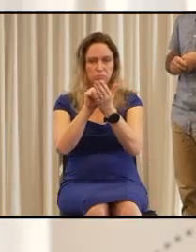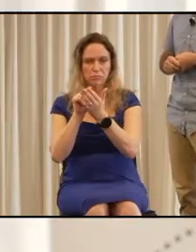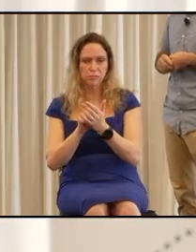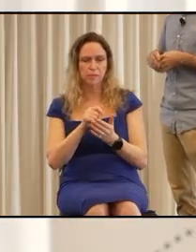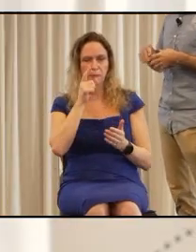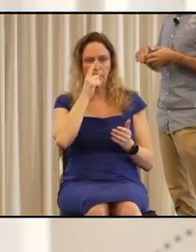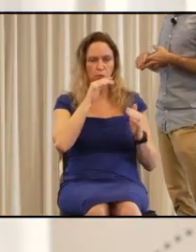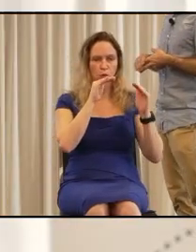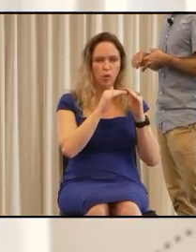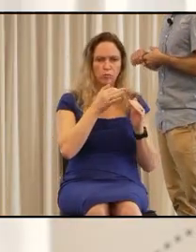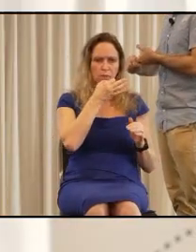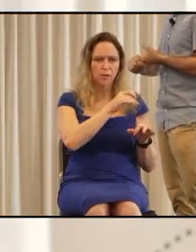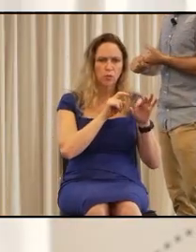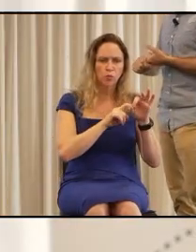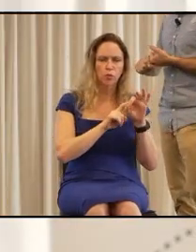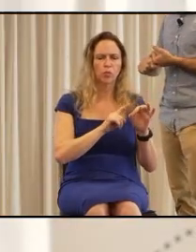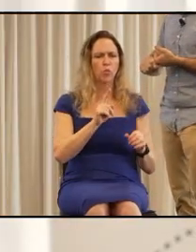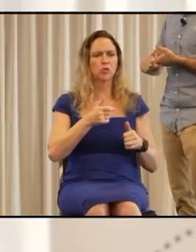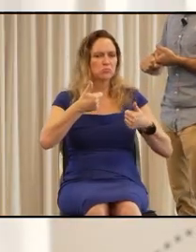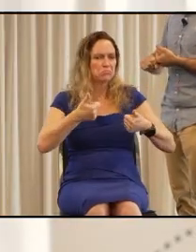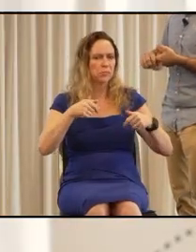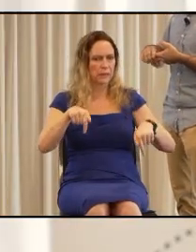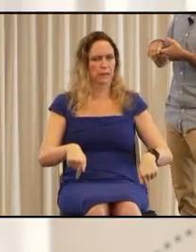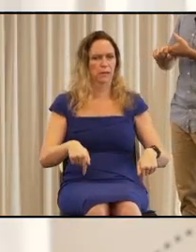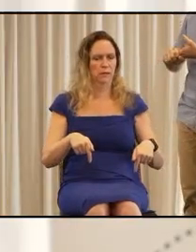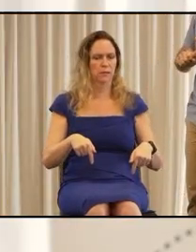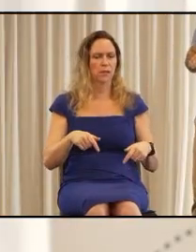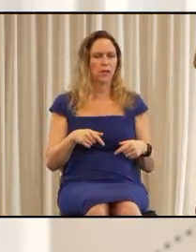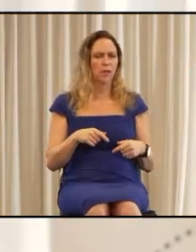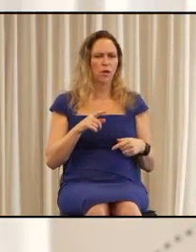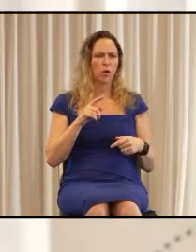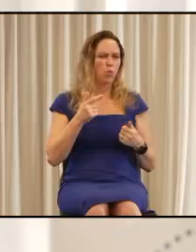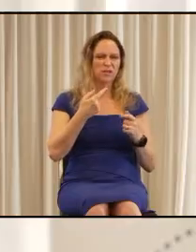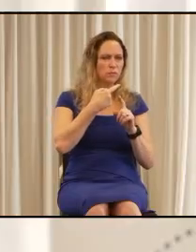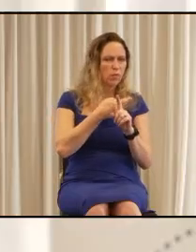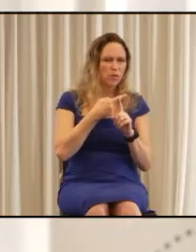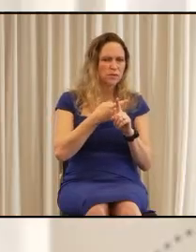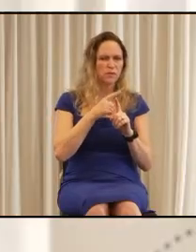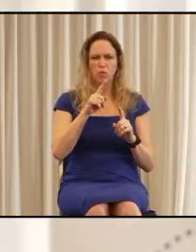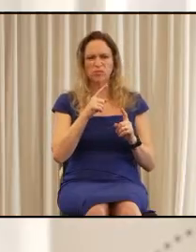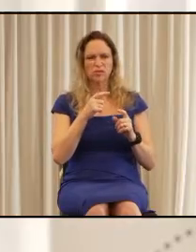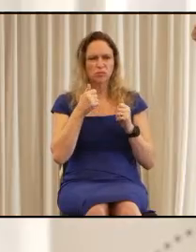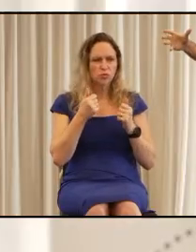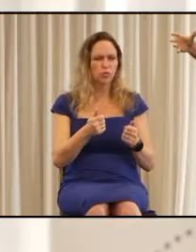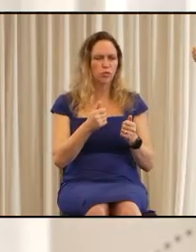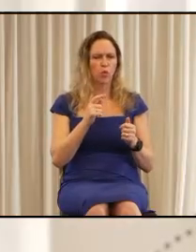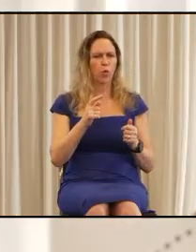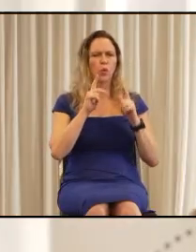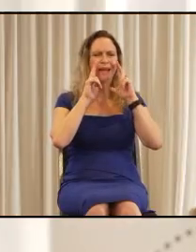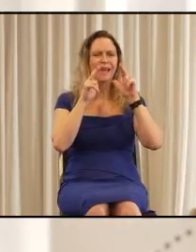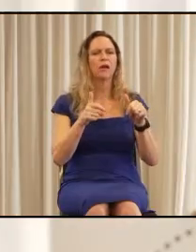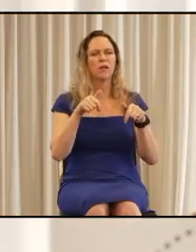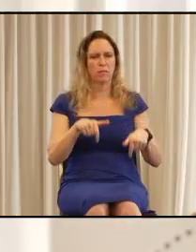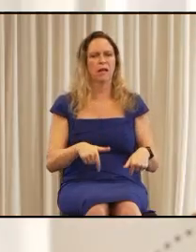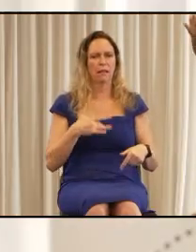people a few questions. What do you like about Chicago? What's strong here? And what do you care a lot about here